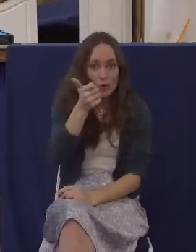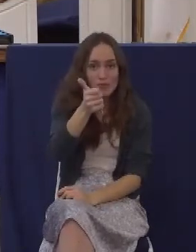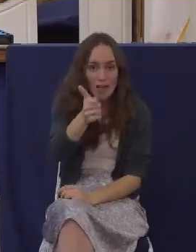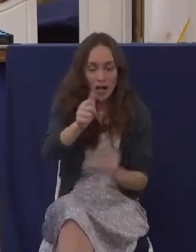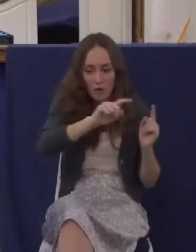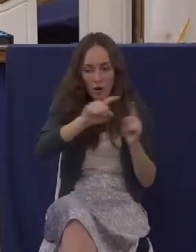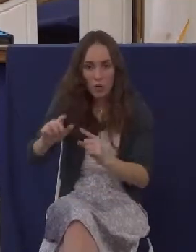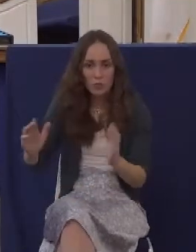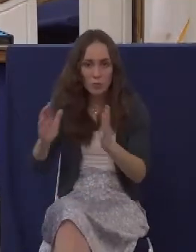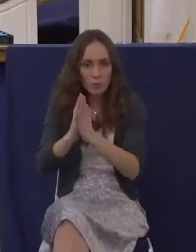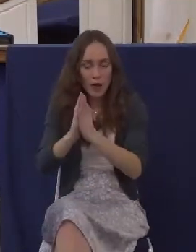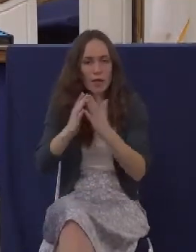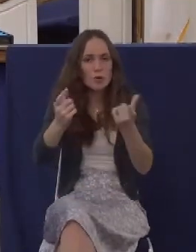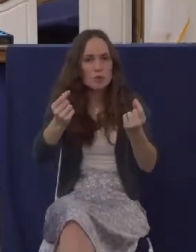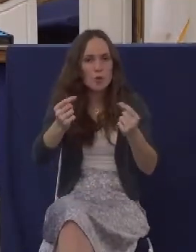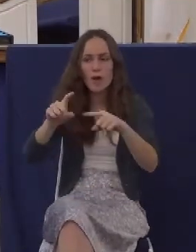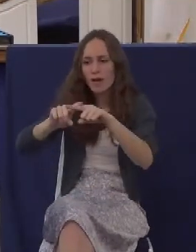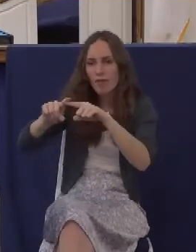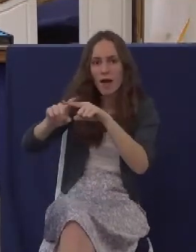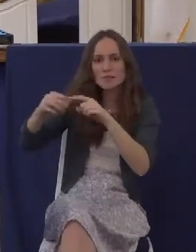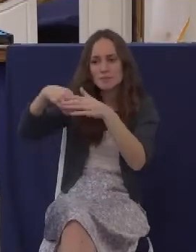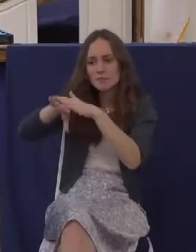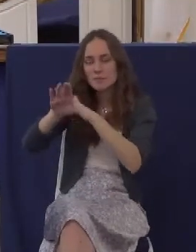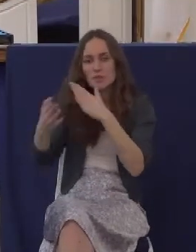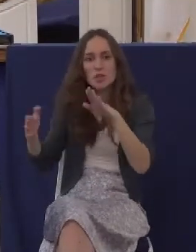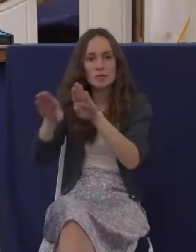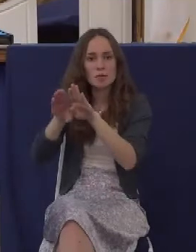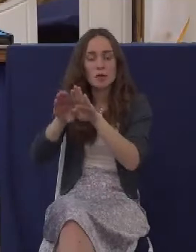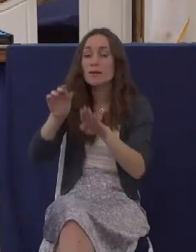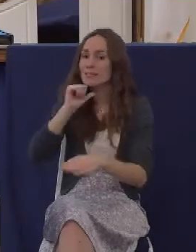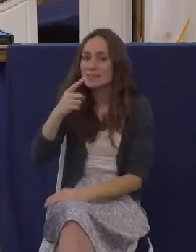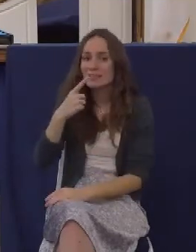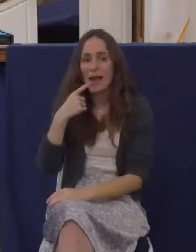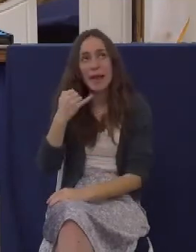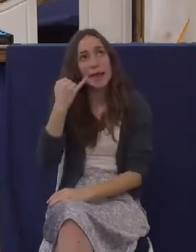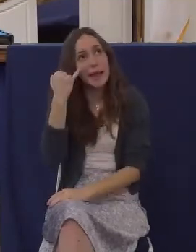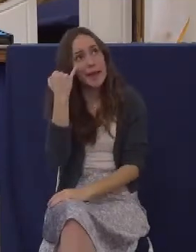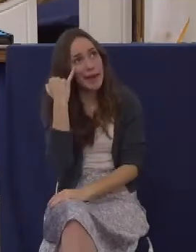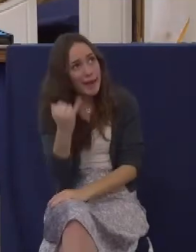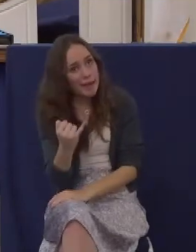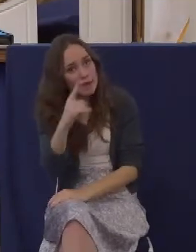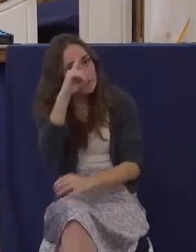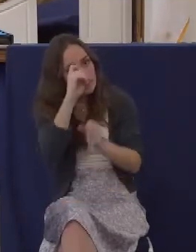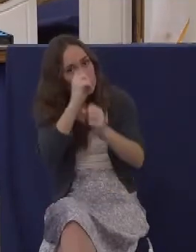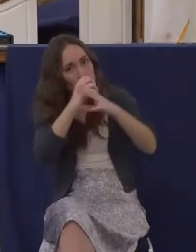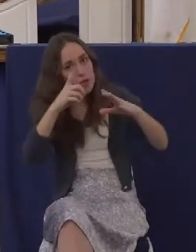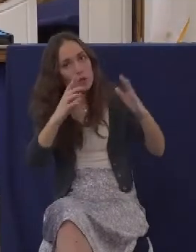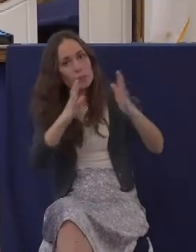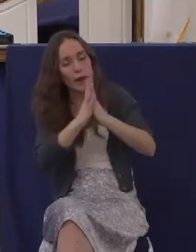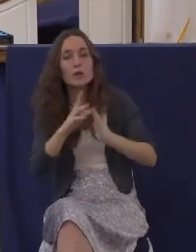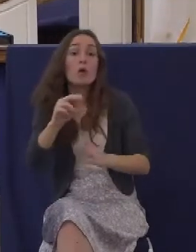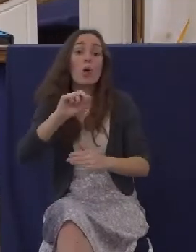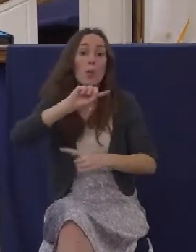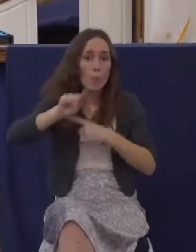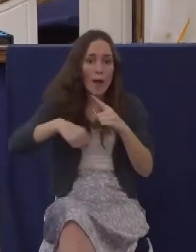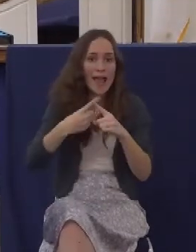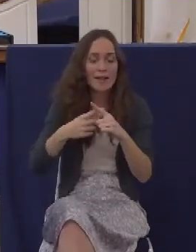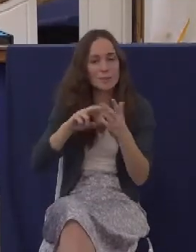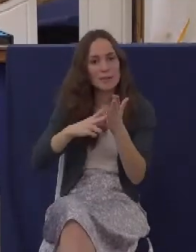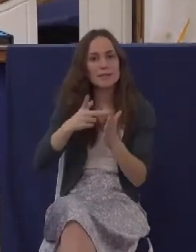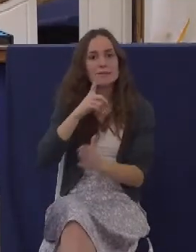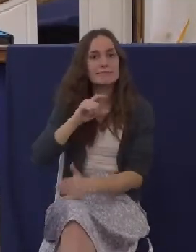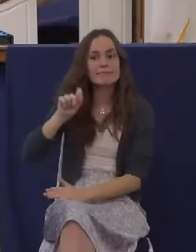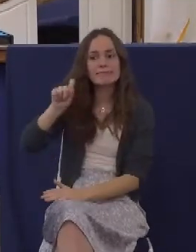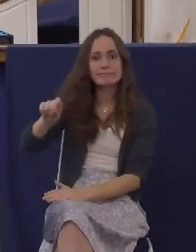you shut the door. And notice he says, not if you pray, but when you pray. What is Jesus assuming here? That you're going to